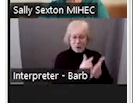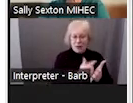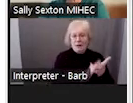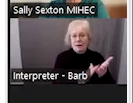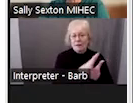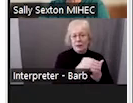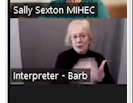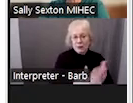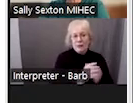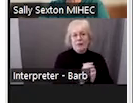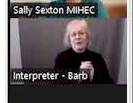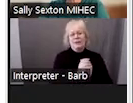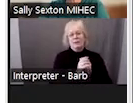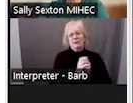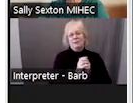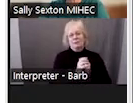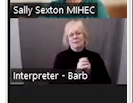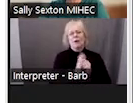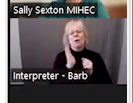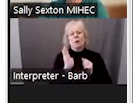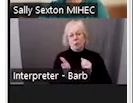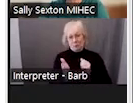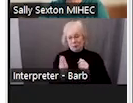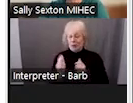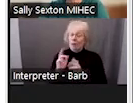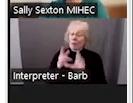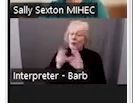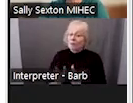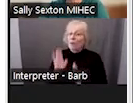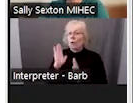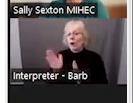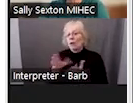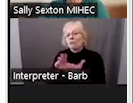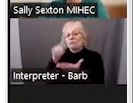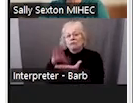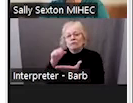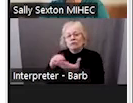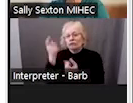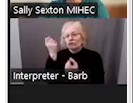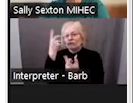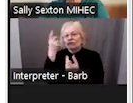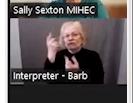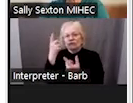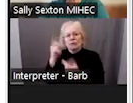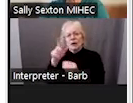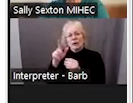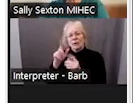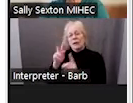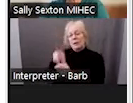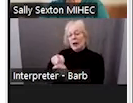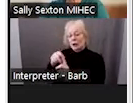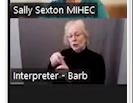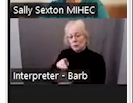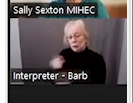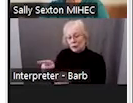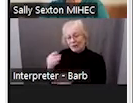will gain insight to apply later in personal and professional roles. They will learn about career aspirations of